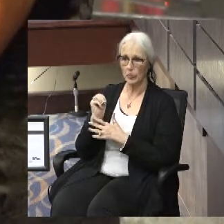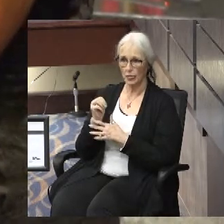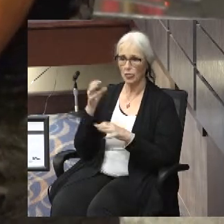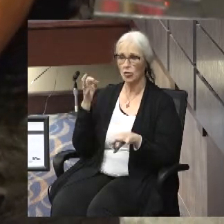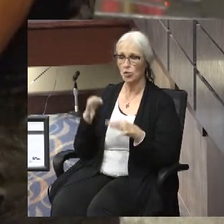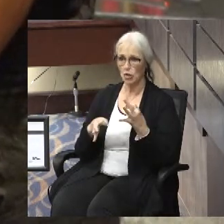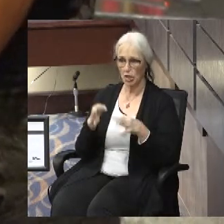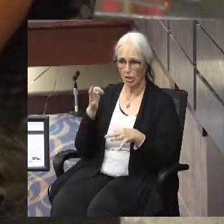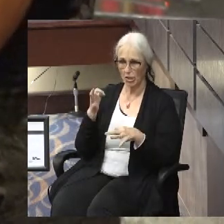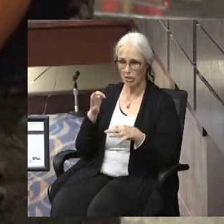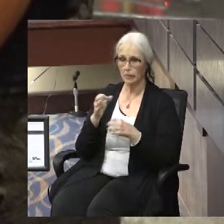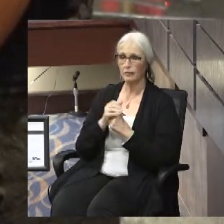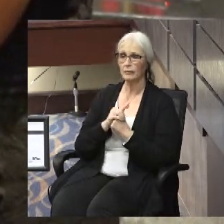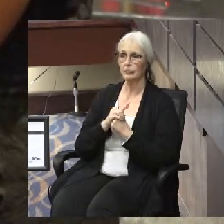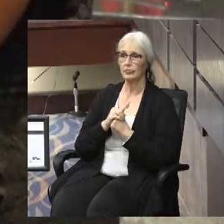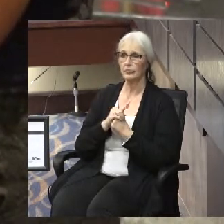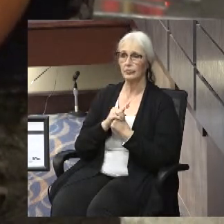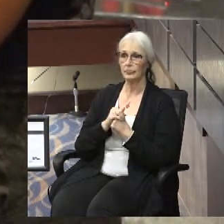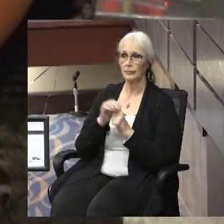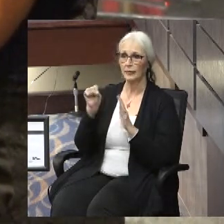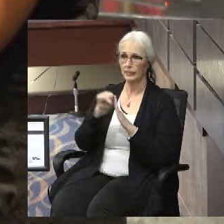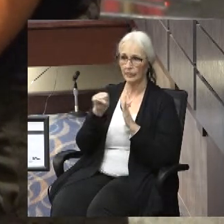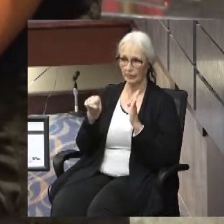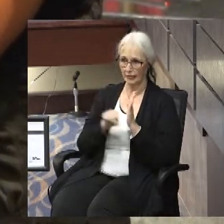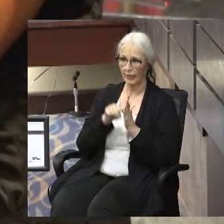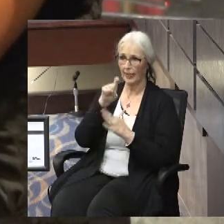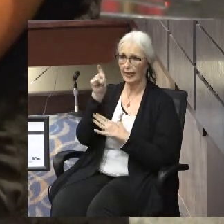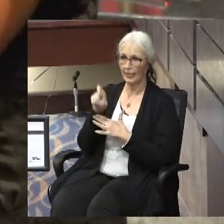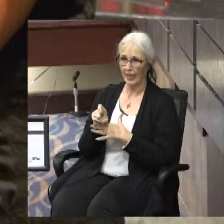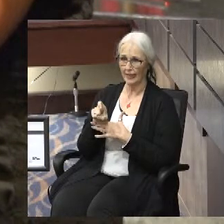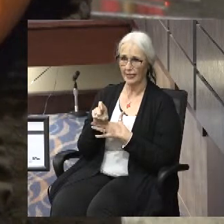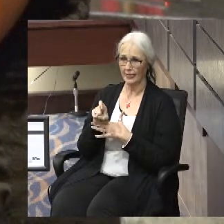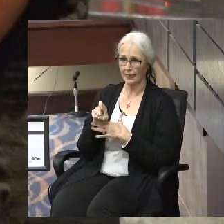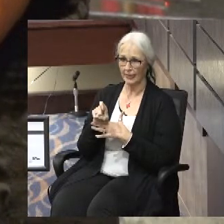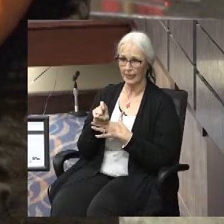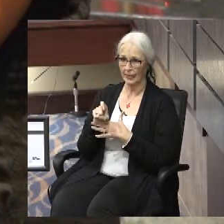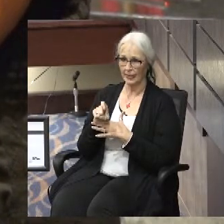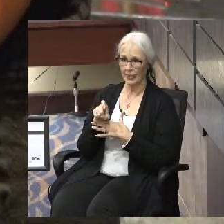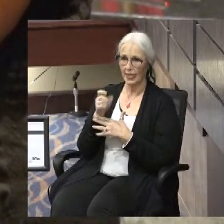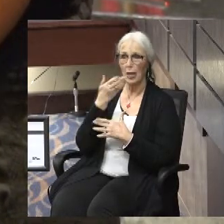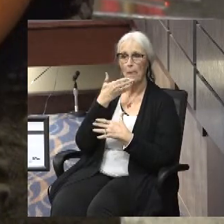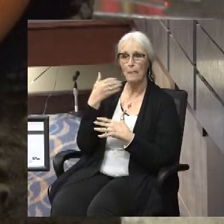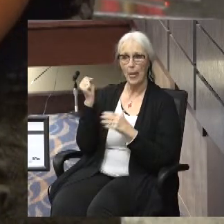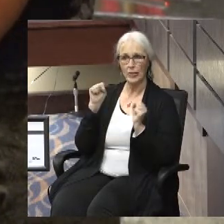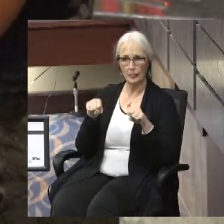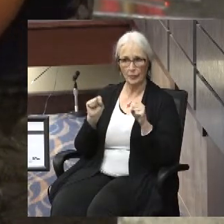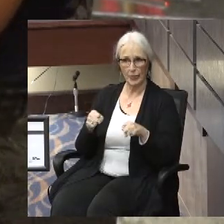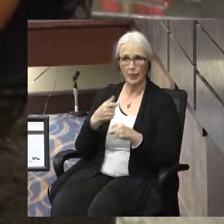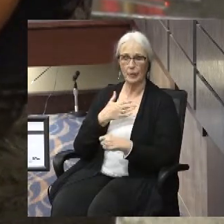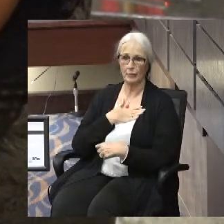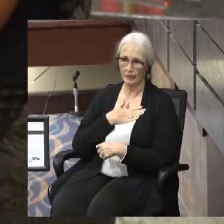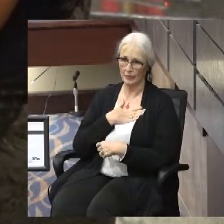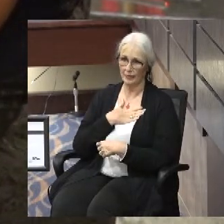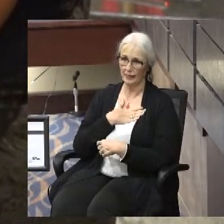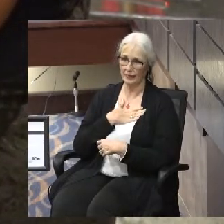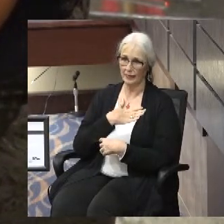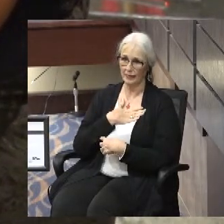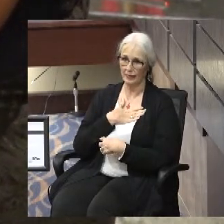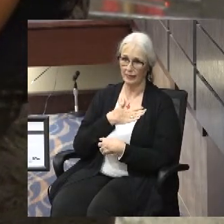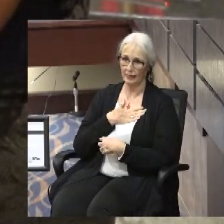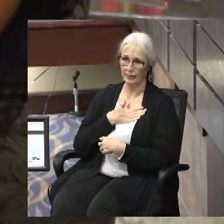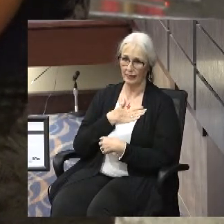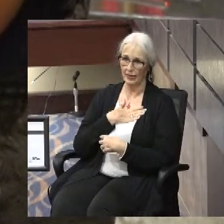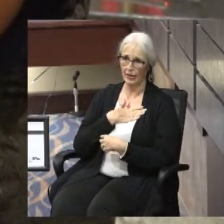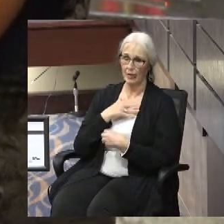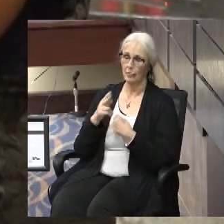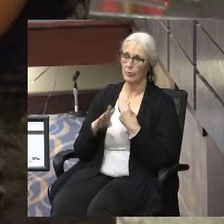Waco Municipal Court Judge of the State of Texas, of the State of Texas, and will to the best of my ability and to the best of my ability